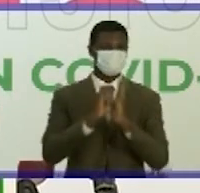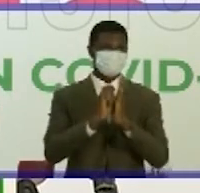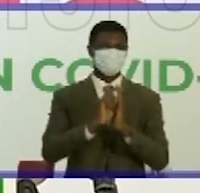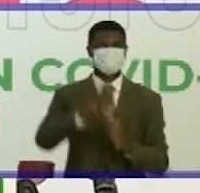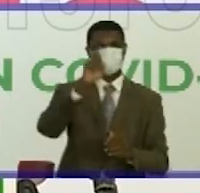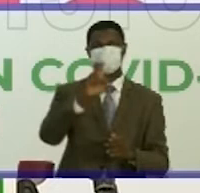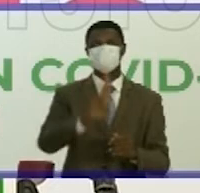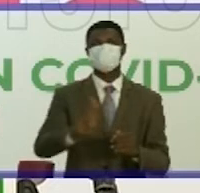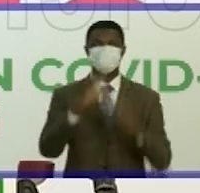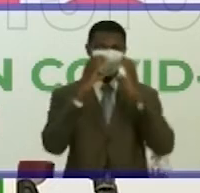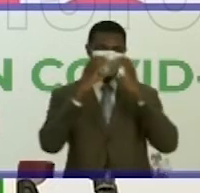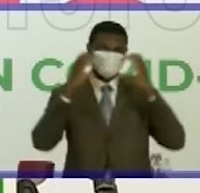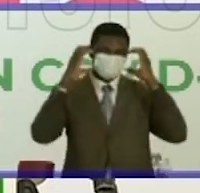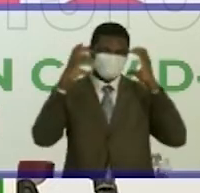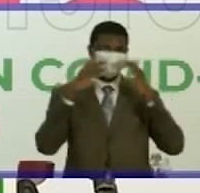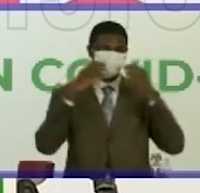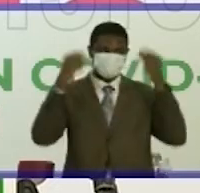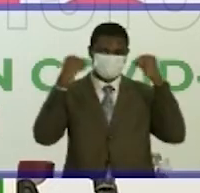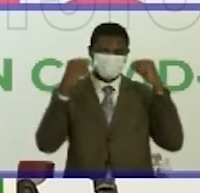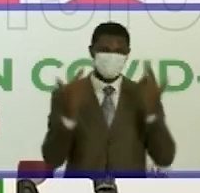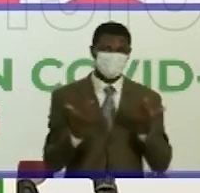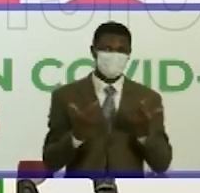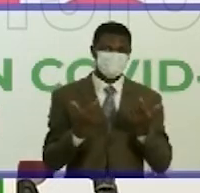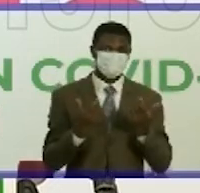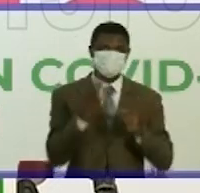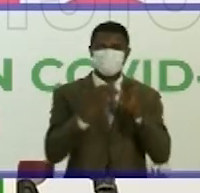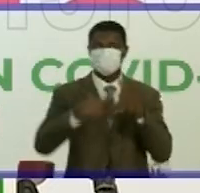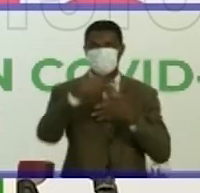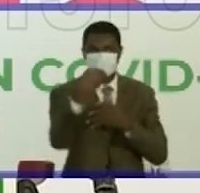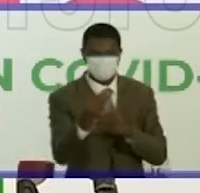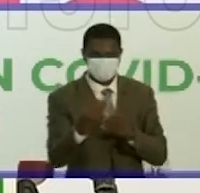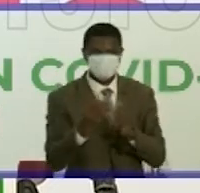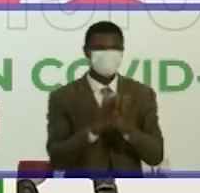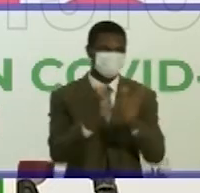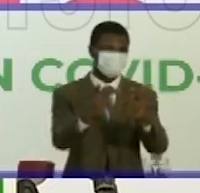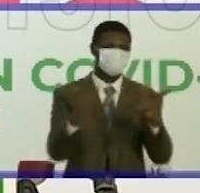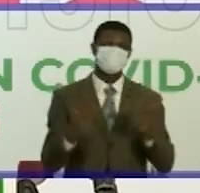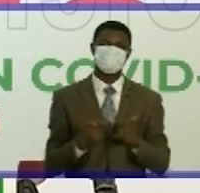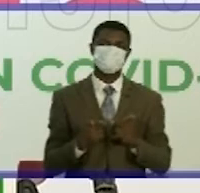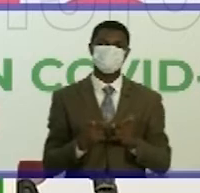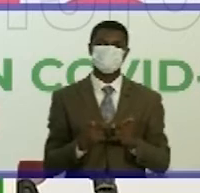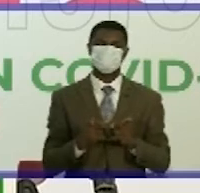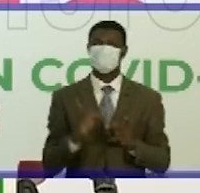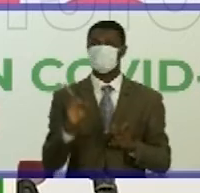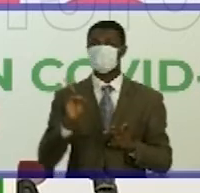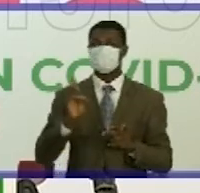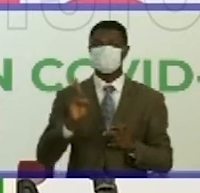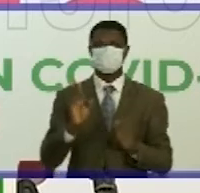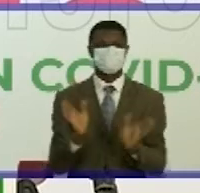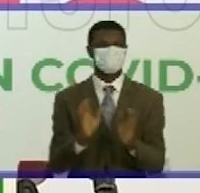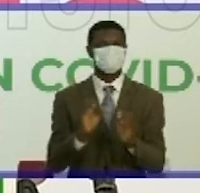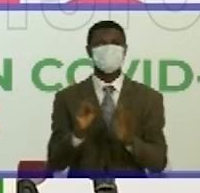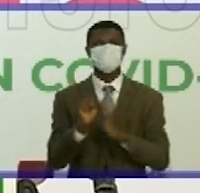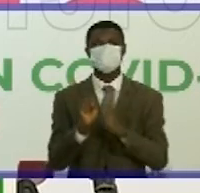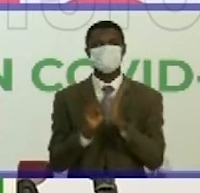public appearances and places. D, encouraging state governments to collaborate with the local